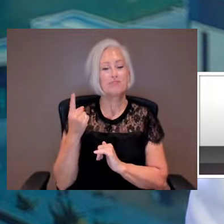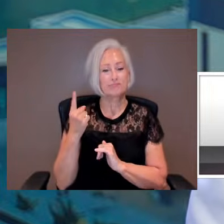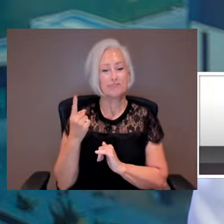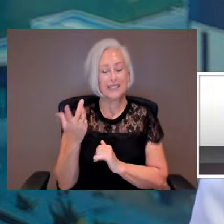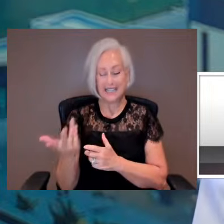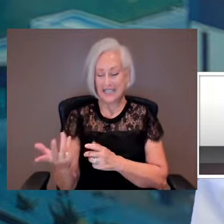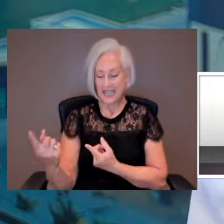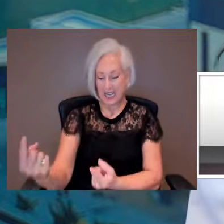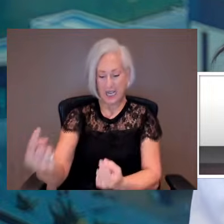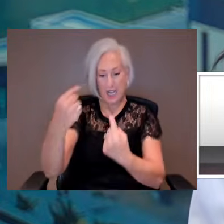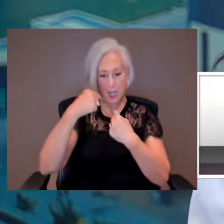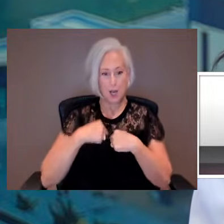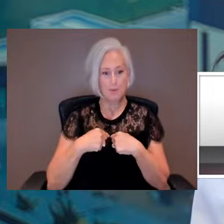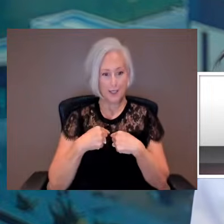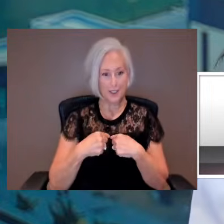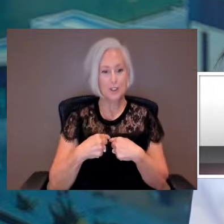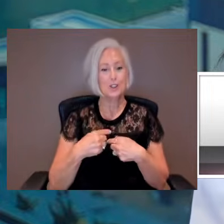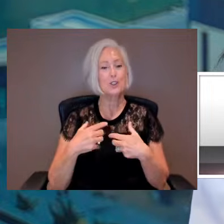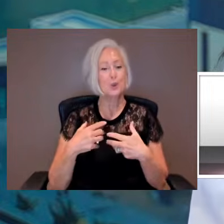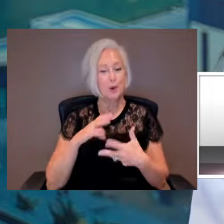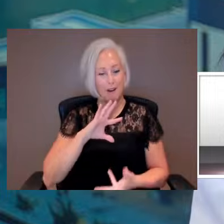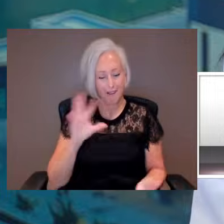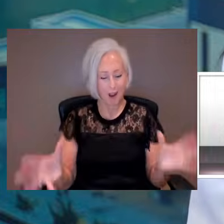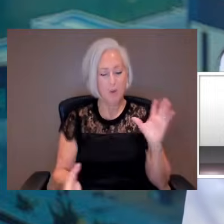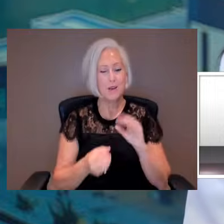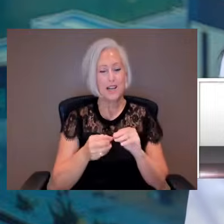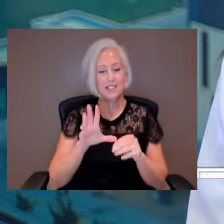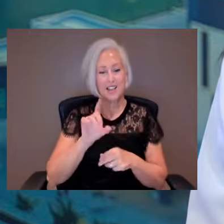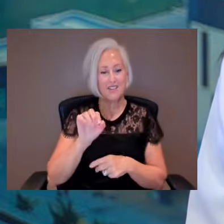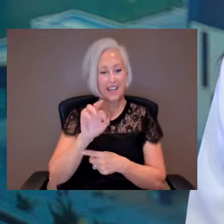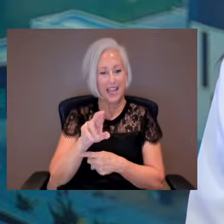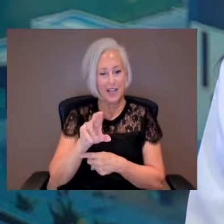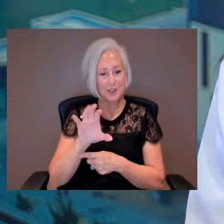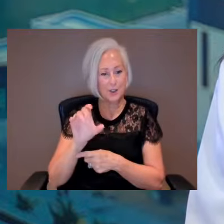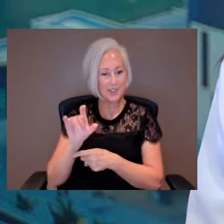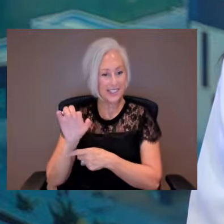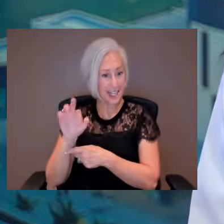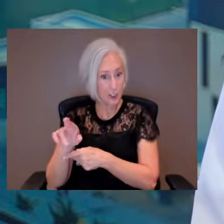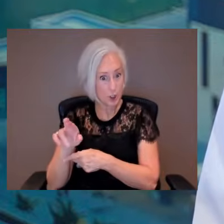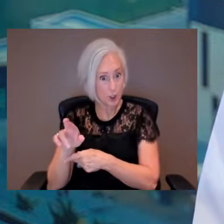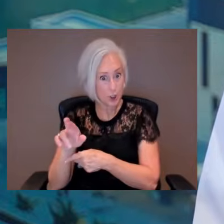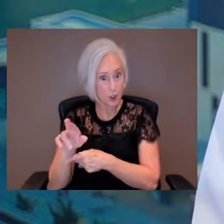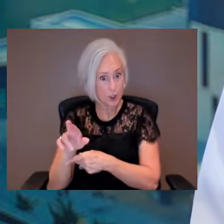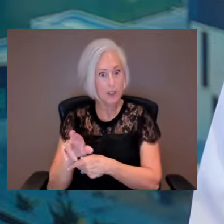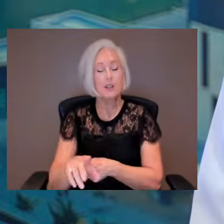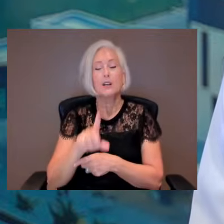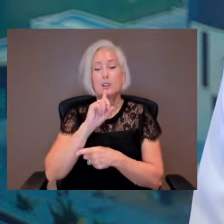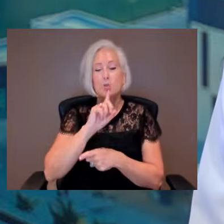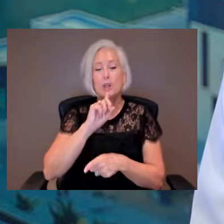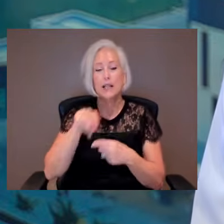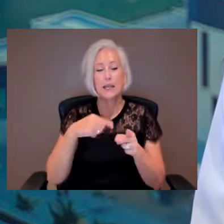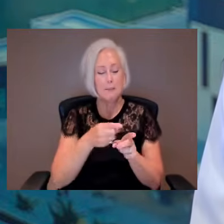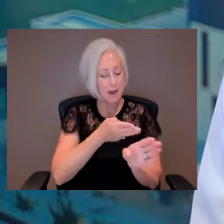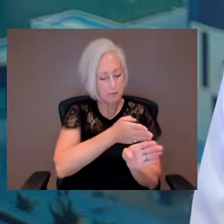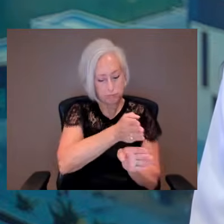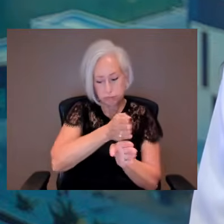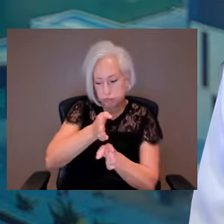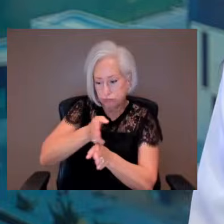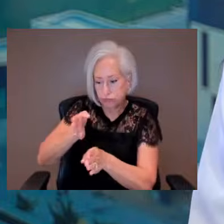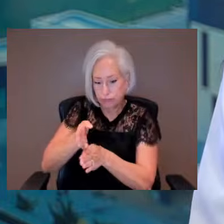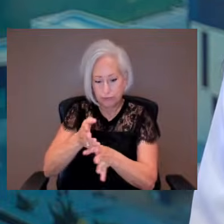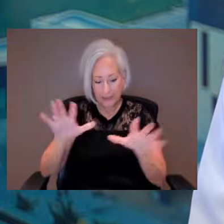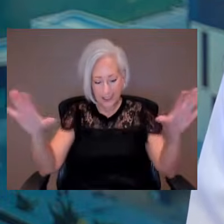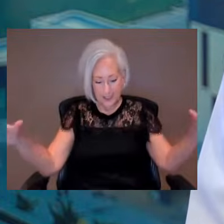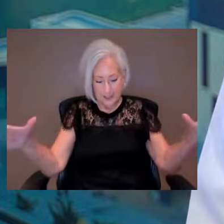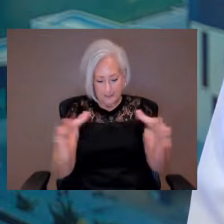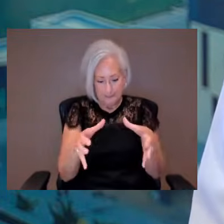like where we're proud to practice, it is really an interdisciplinary experience with ongoing communication with all members of the care